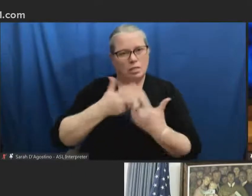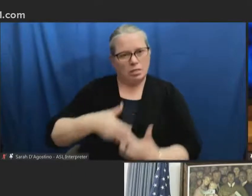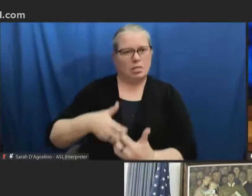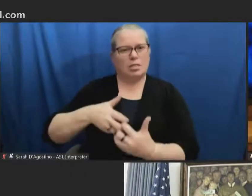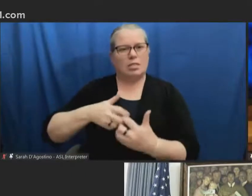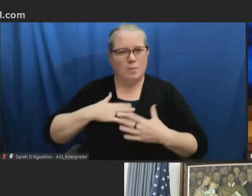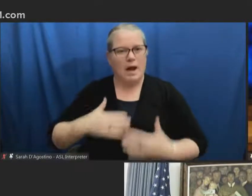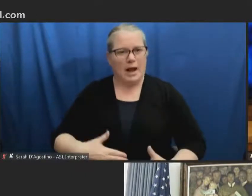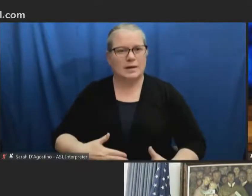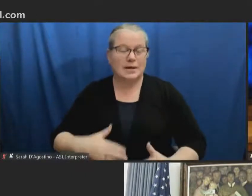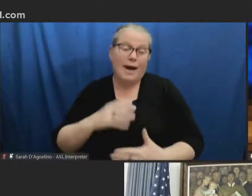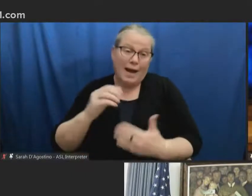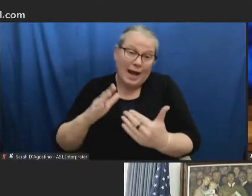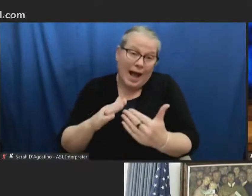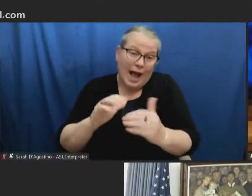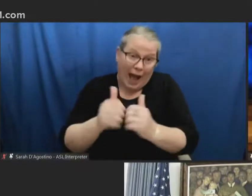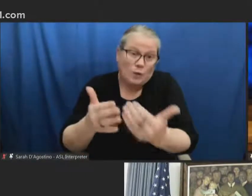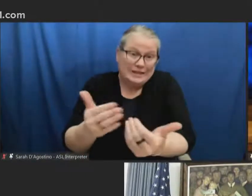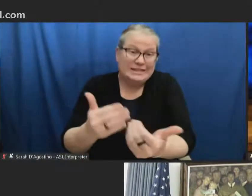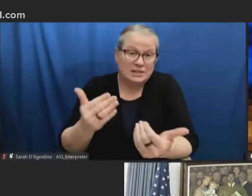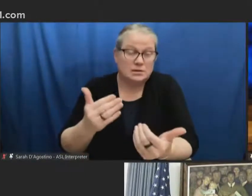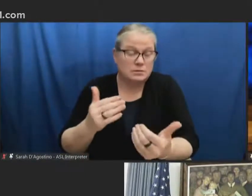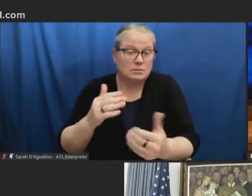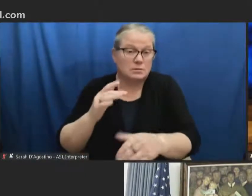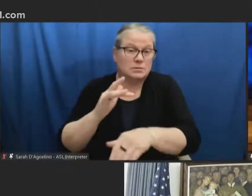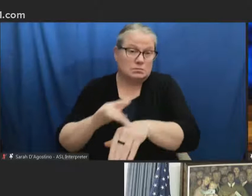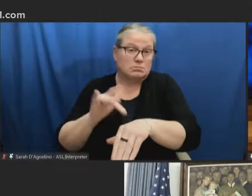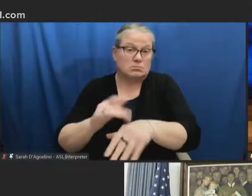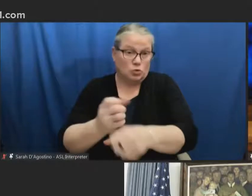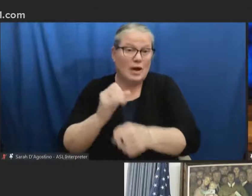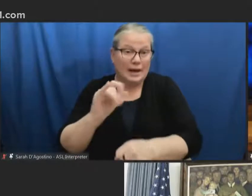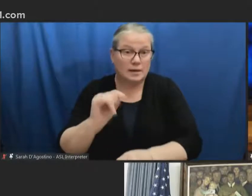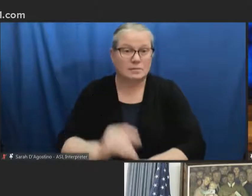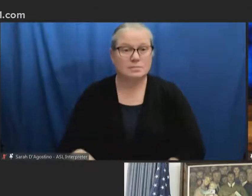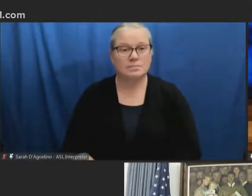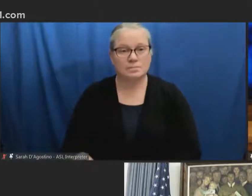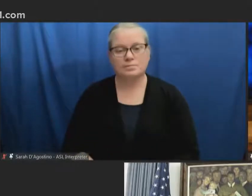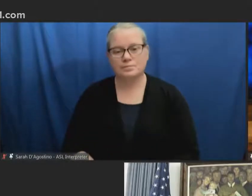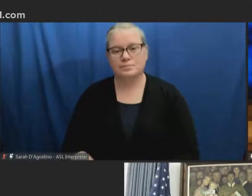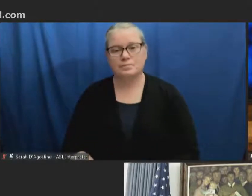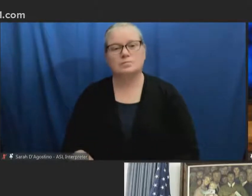Okay, great. Thank you very much. Hearst, Connecticut Media.